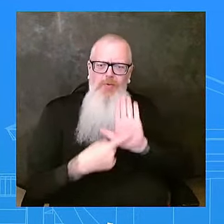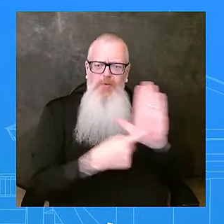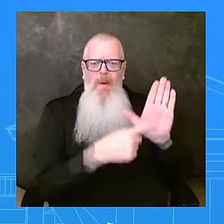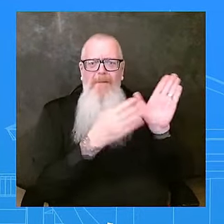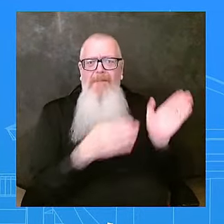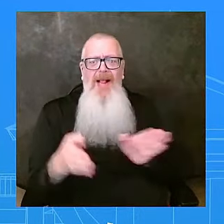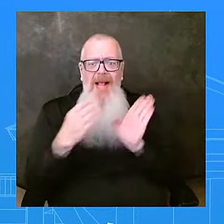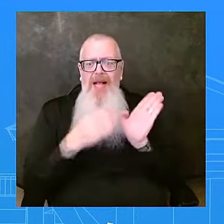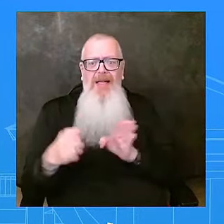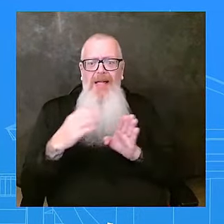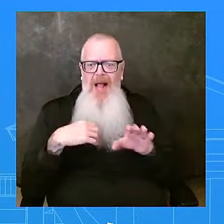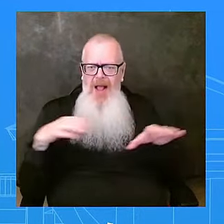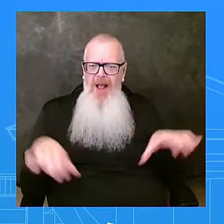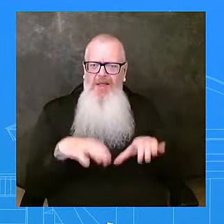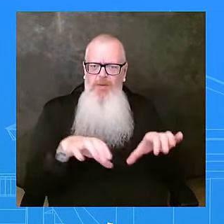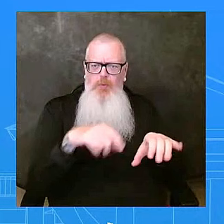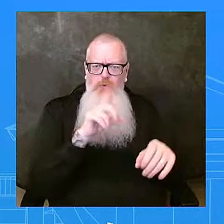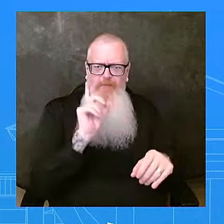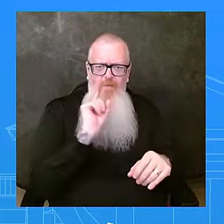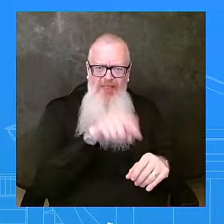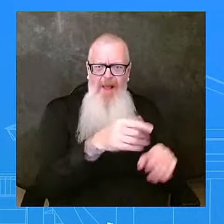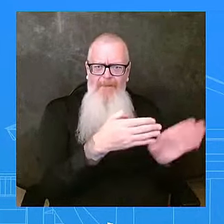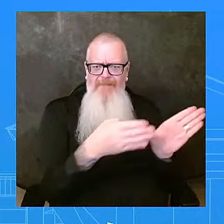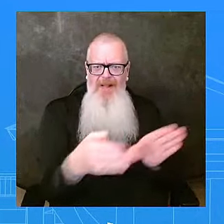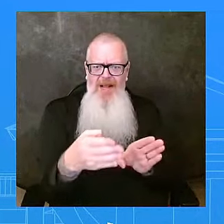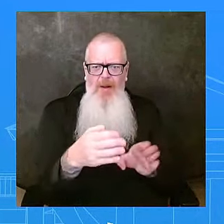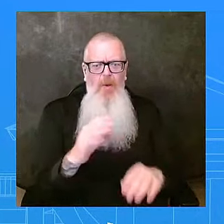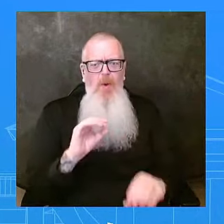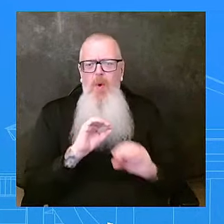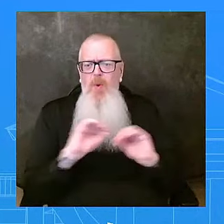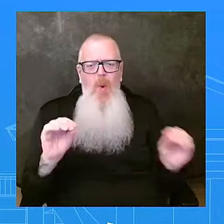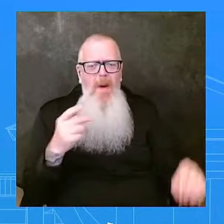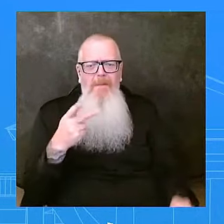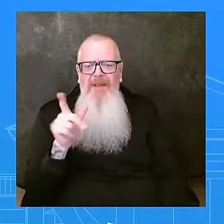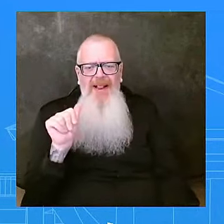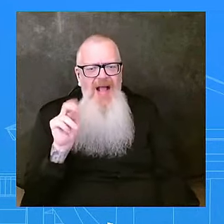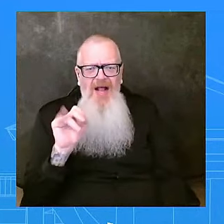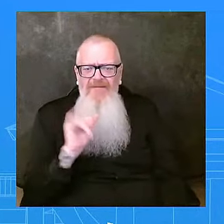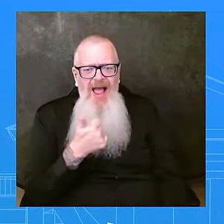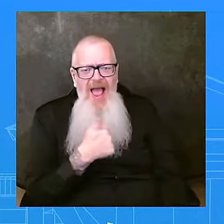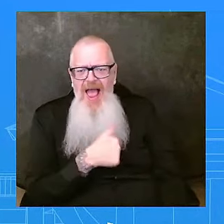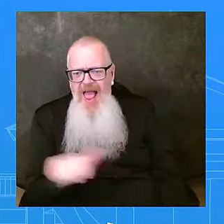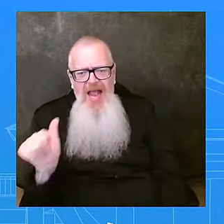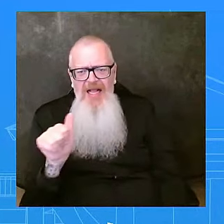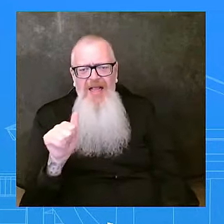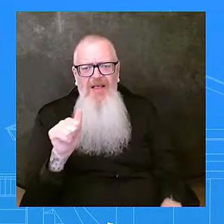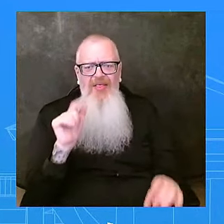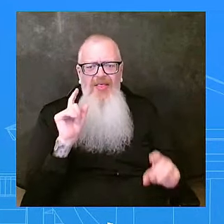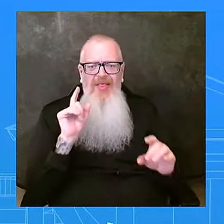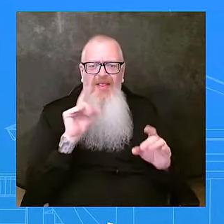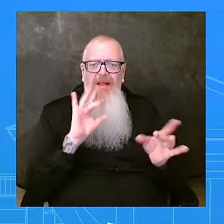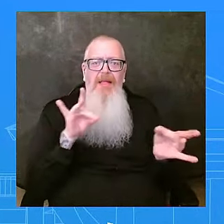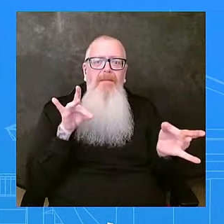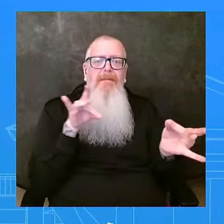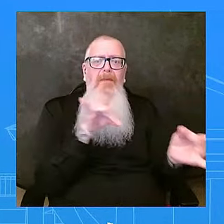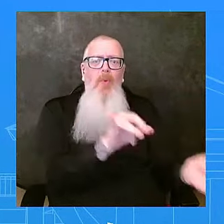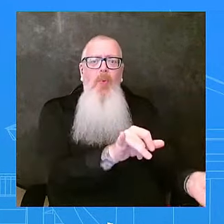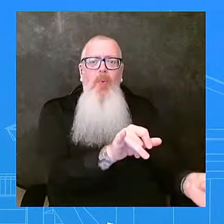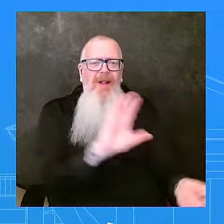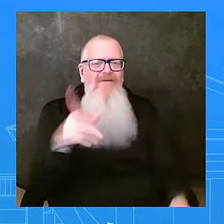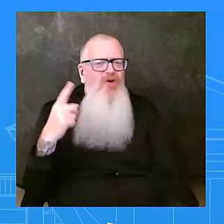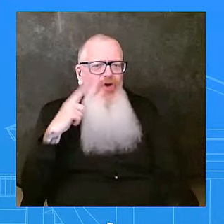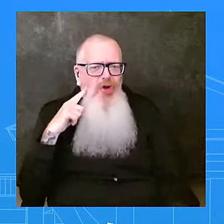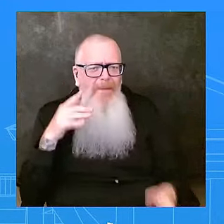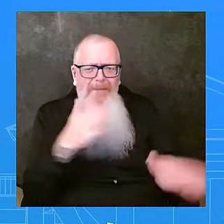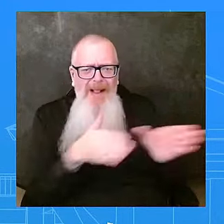of the plan. No plan of any operation whatsoever ever goes exactly according to the dictates by which you laid it